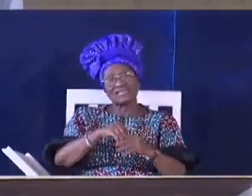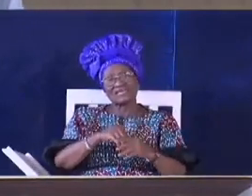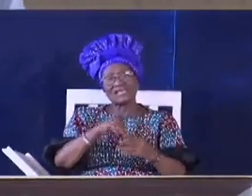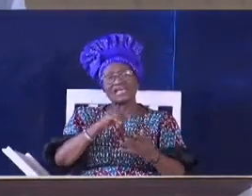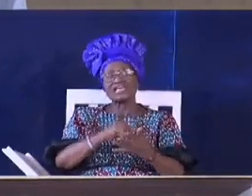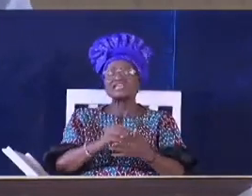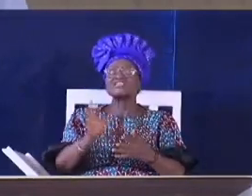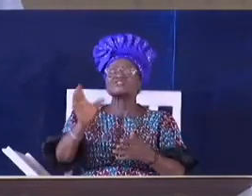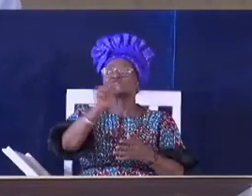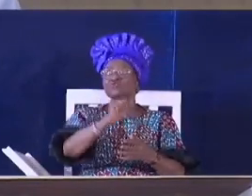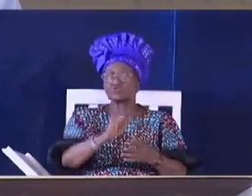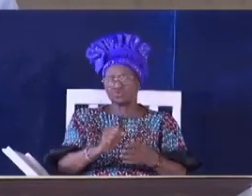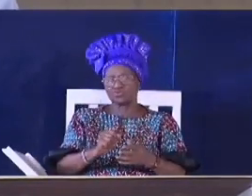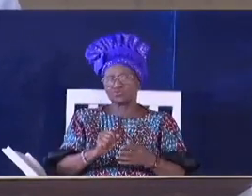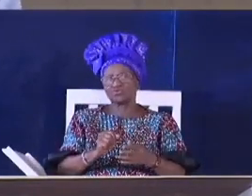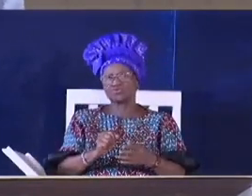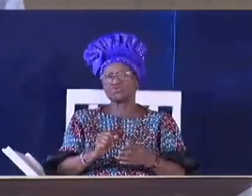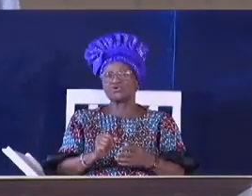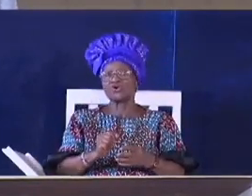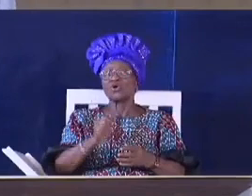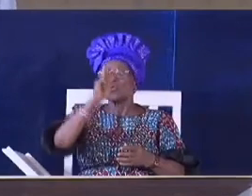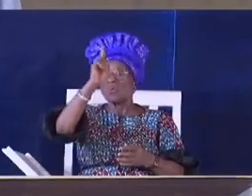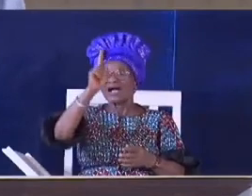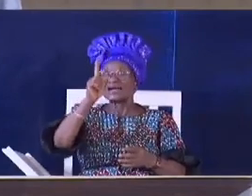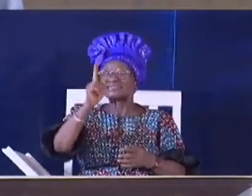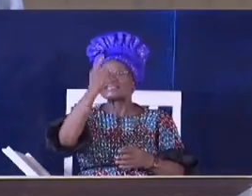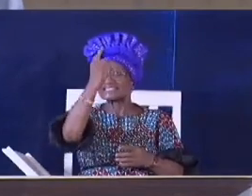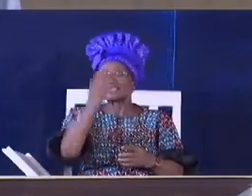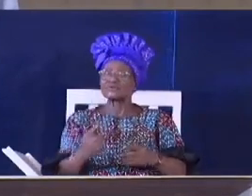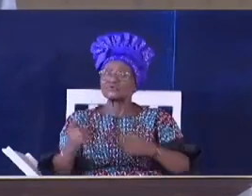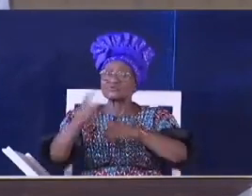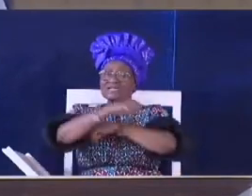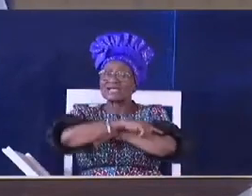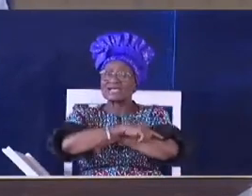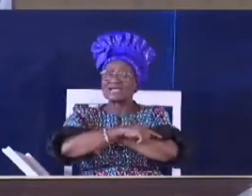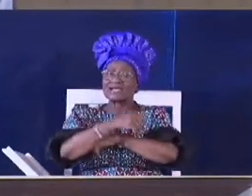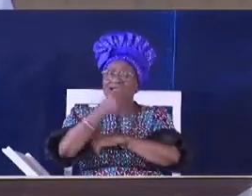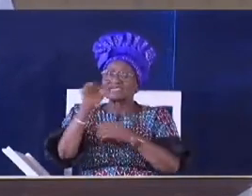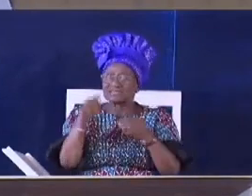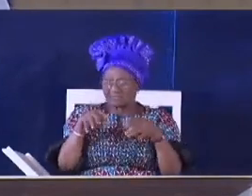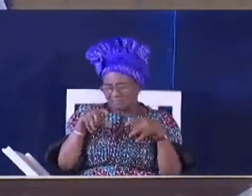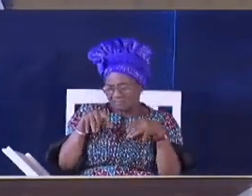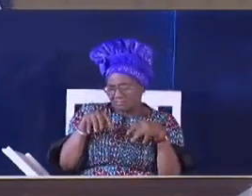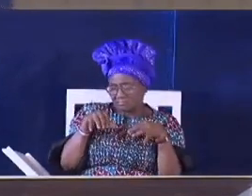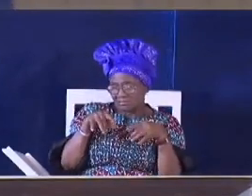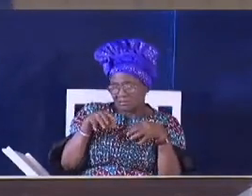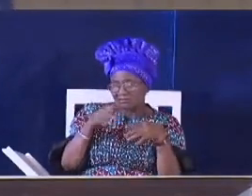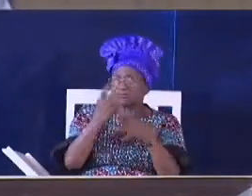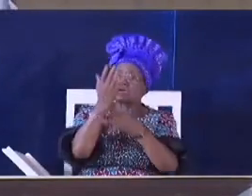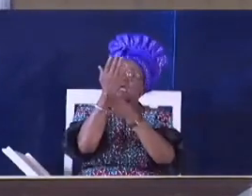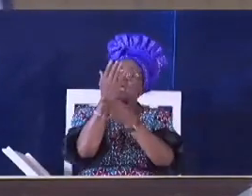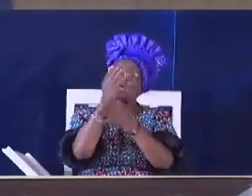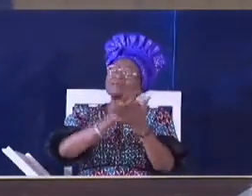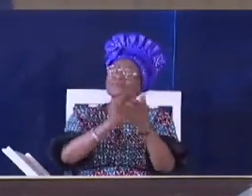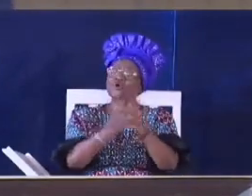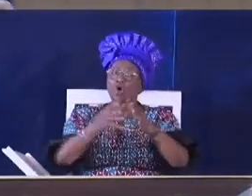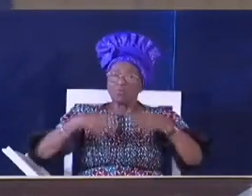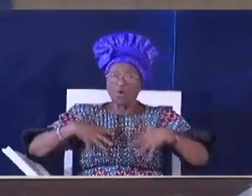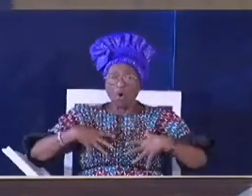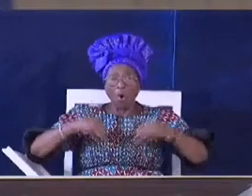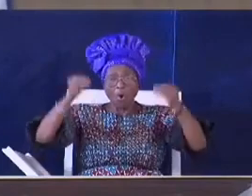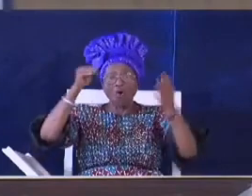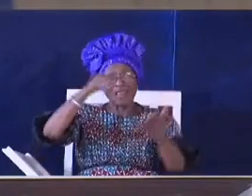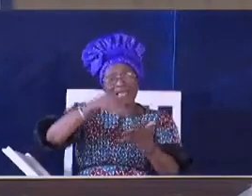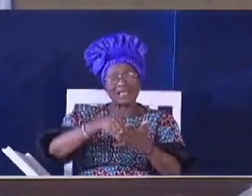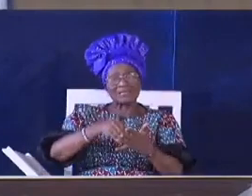hand. In a single day, the withered hand became whole again. I don't know how